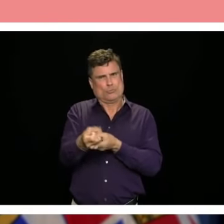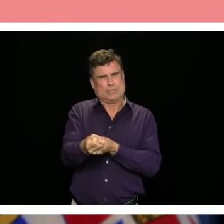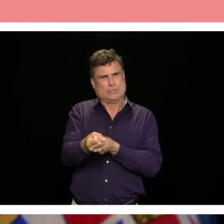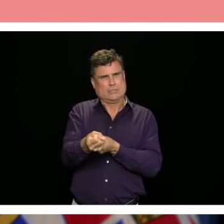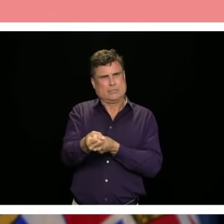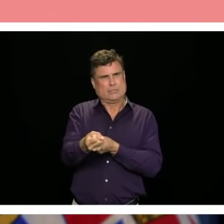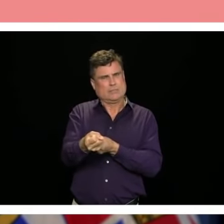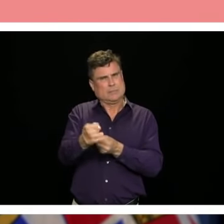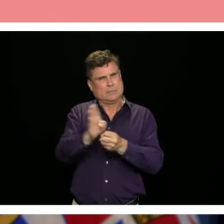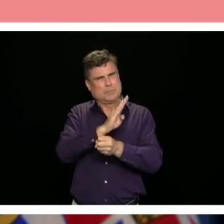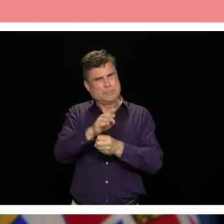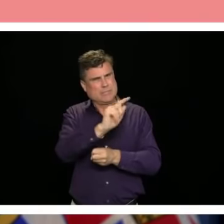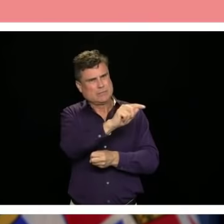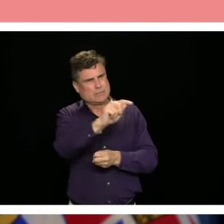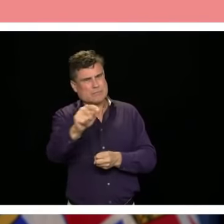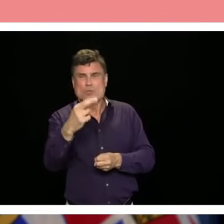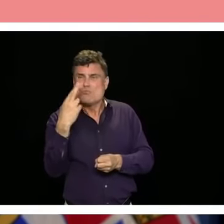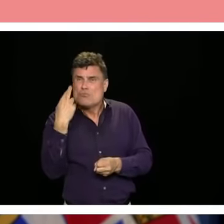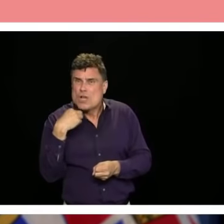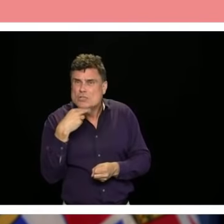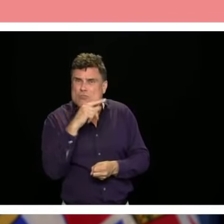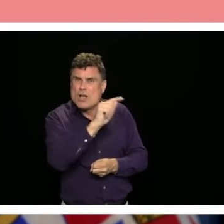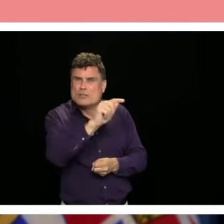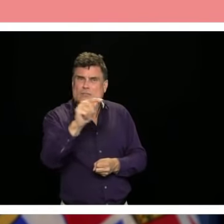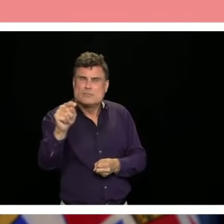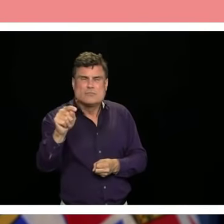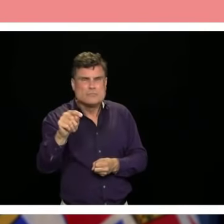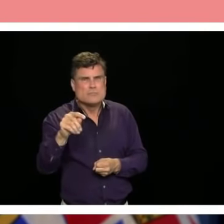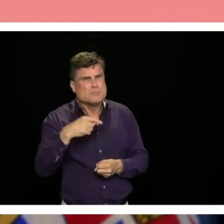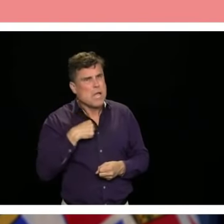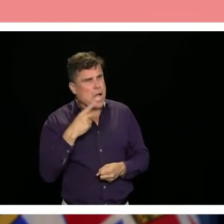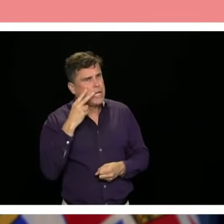to do? Absolutely. I think I have said that I have been